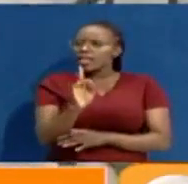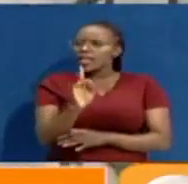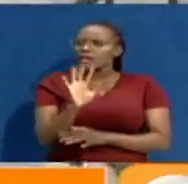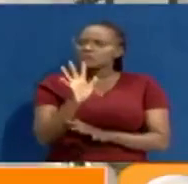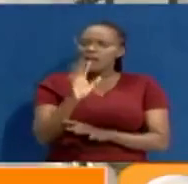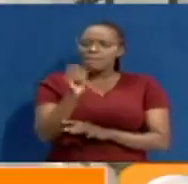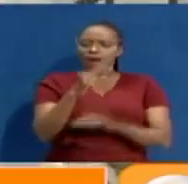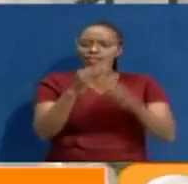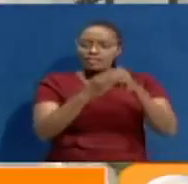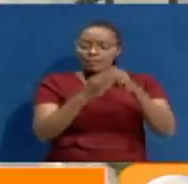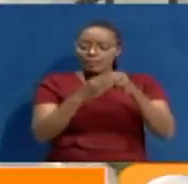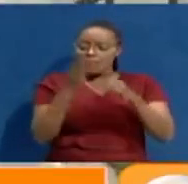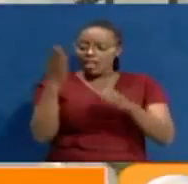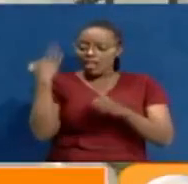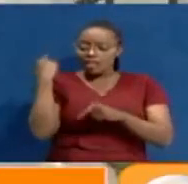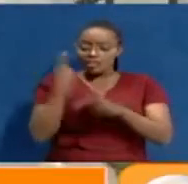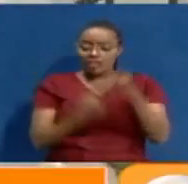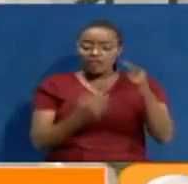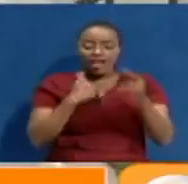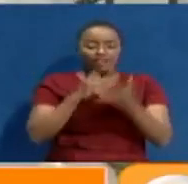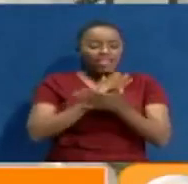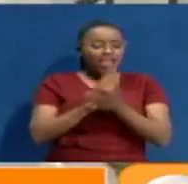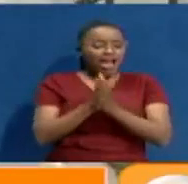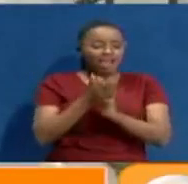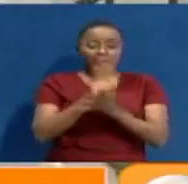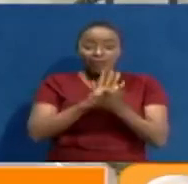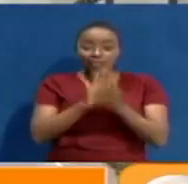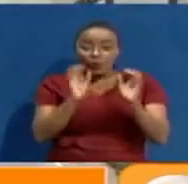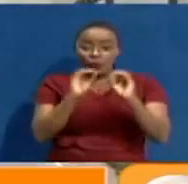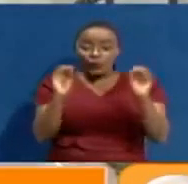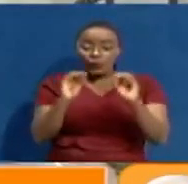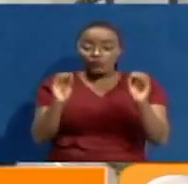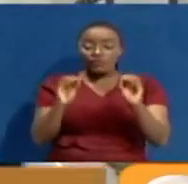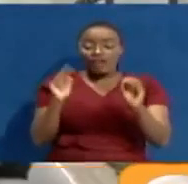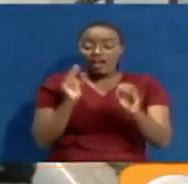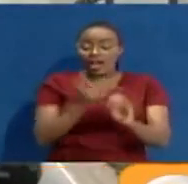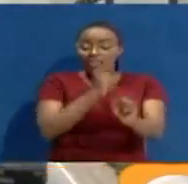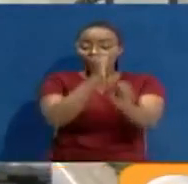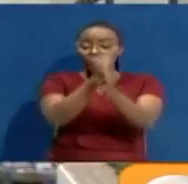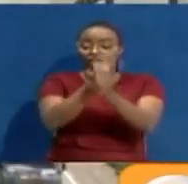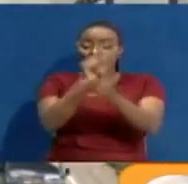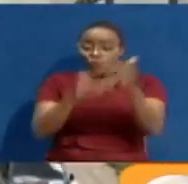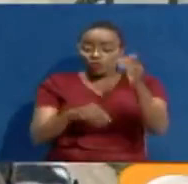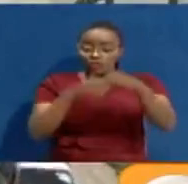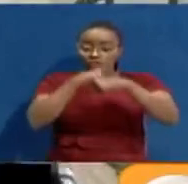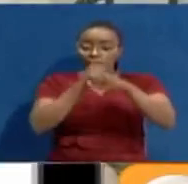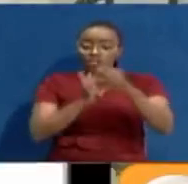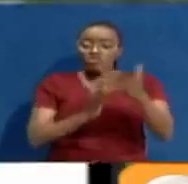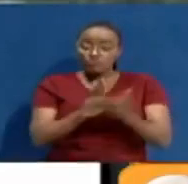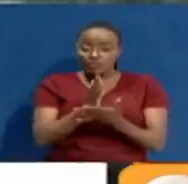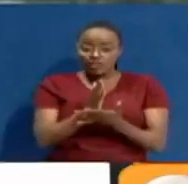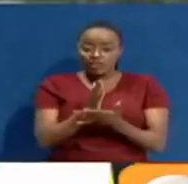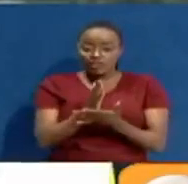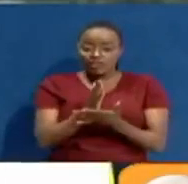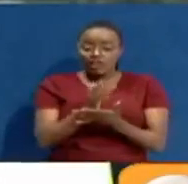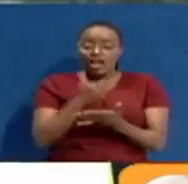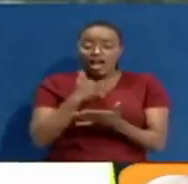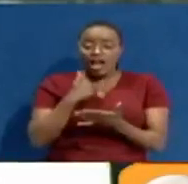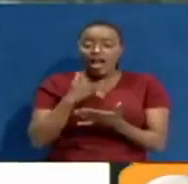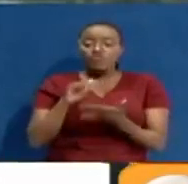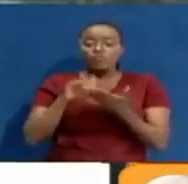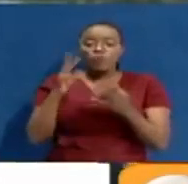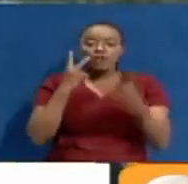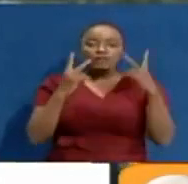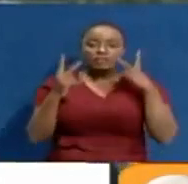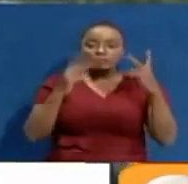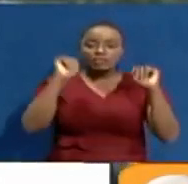like around September last year, there was basically nothing. And what you've done to make sure there is more